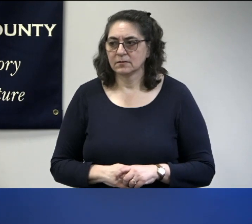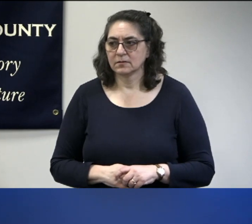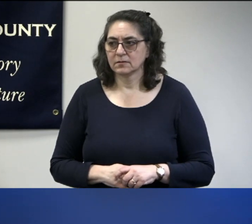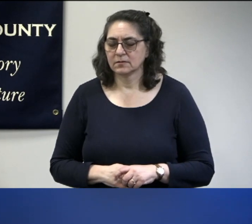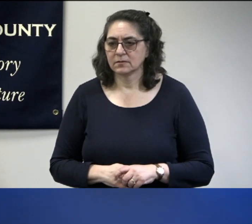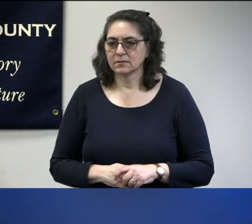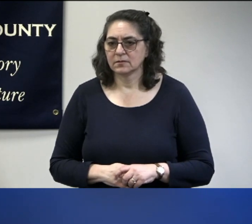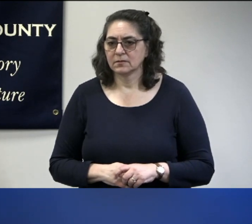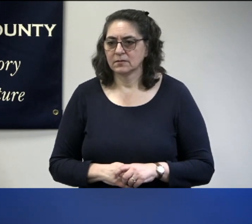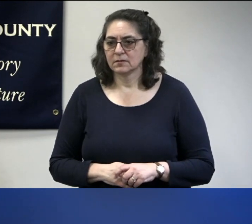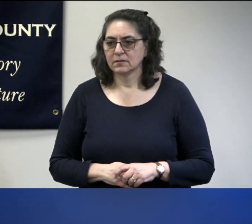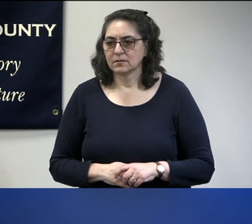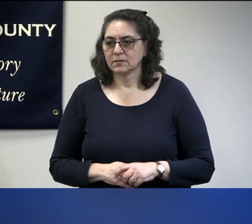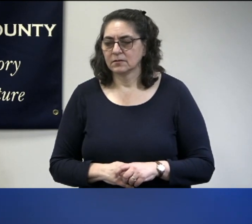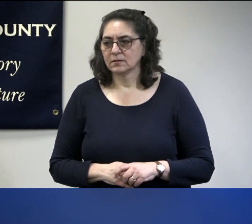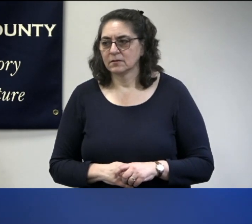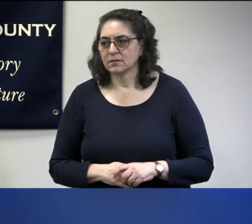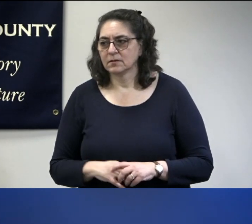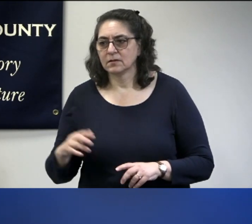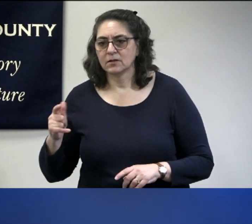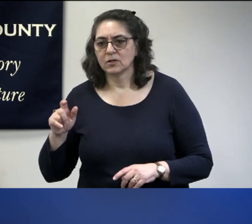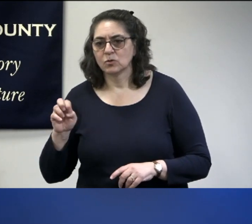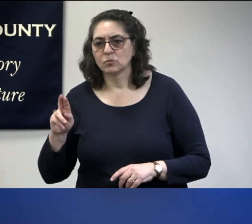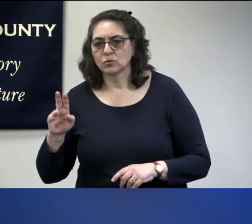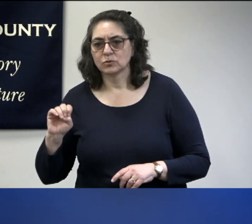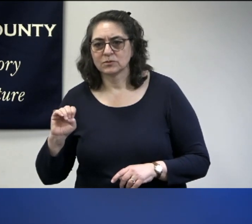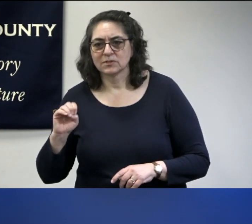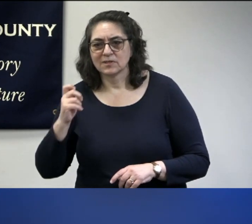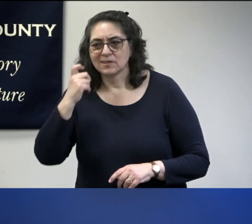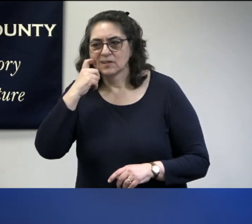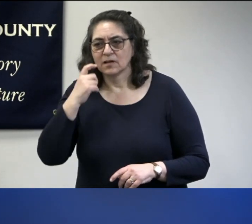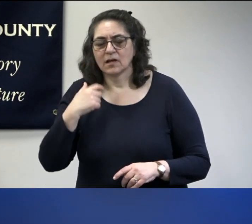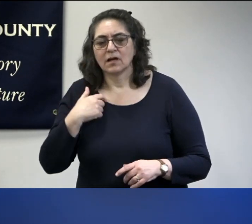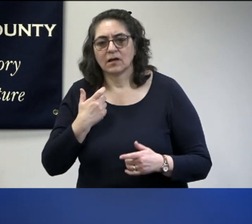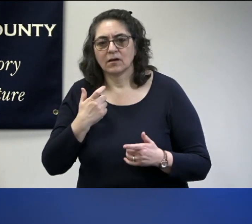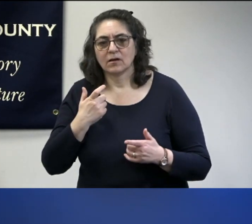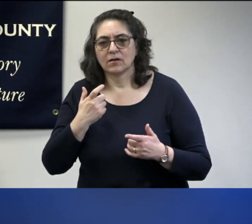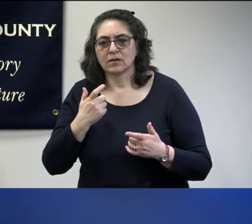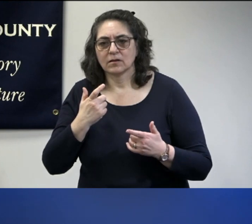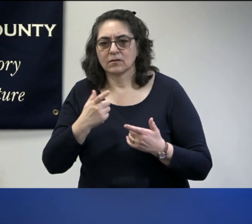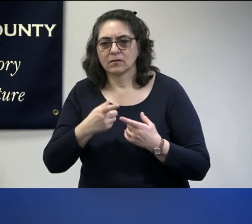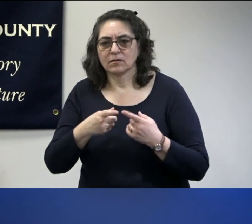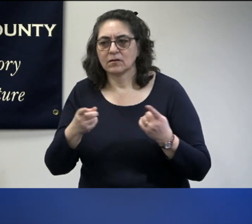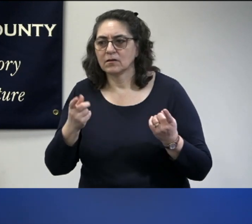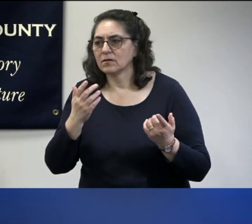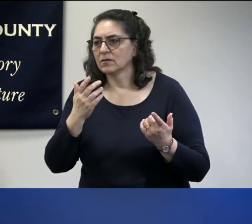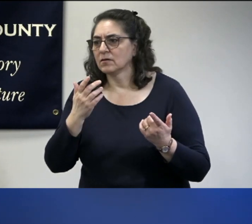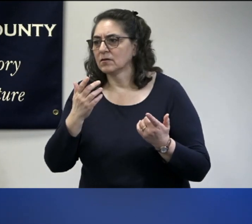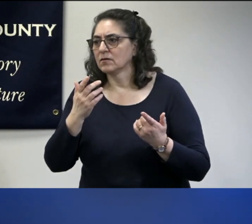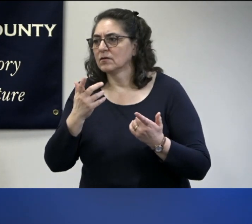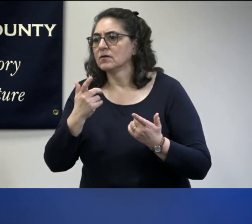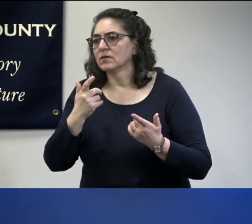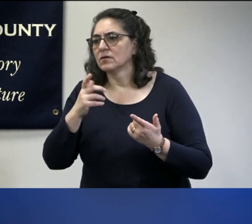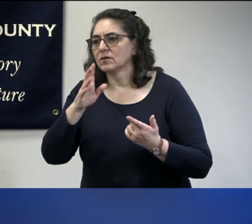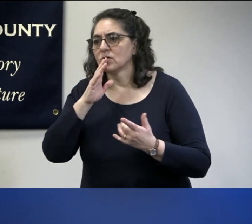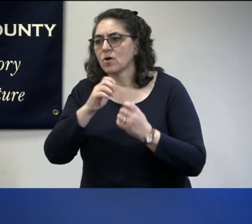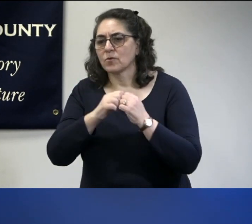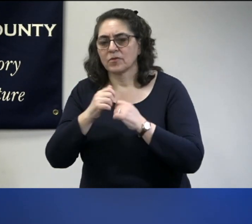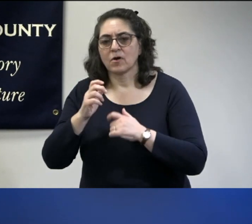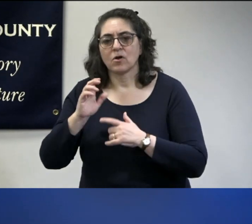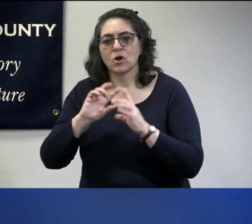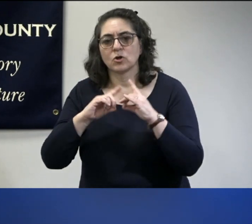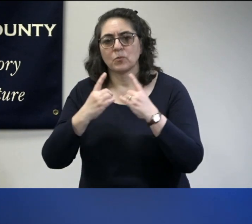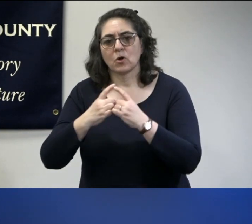Bruce? I just want to thank all of our department heads. We've had a rough beginning of this